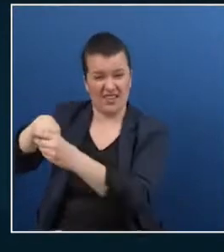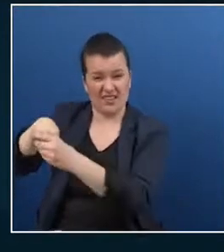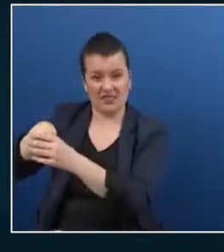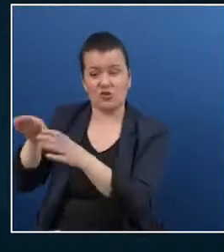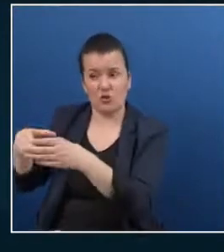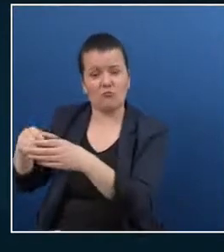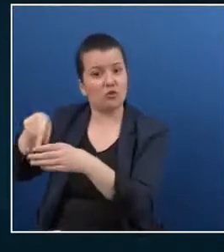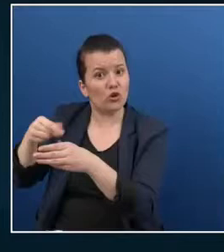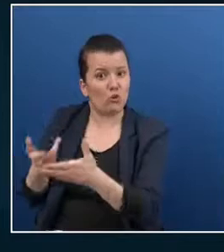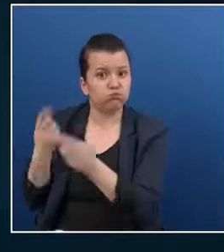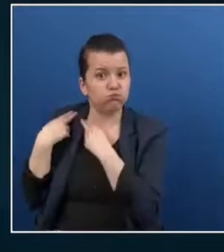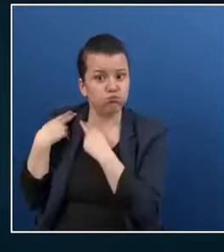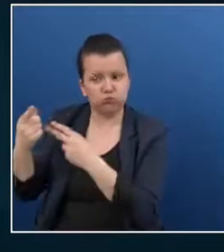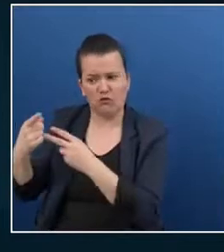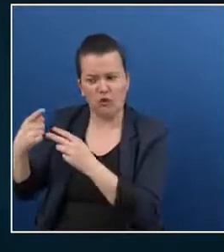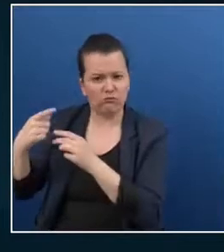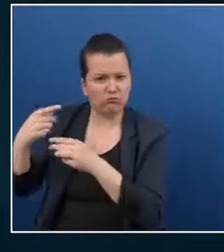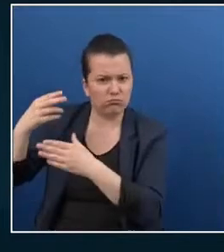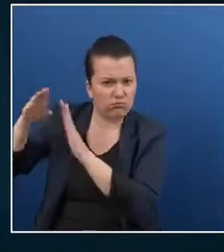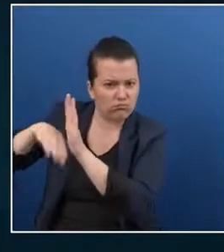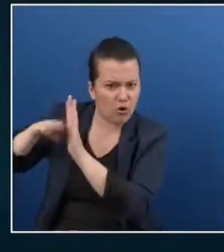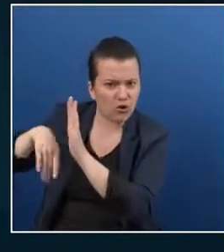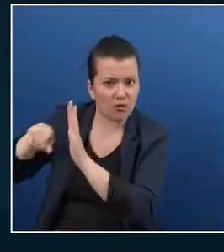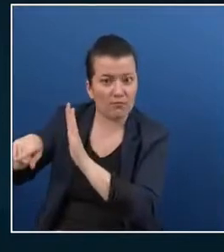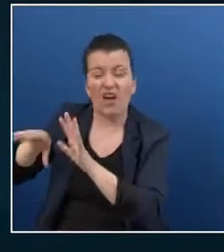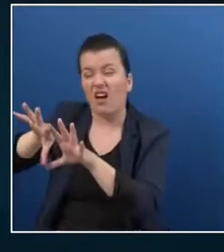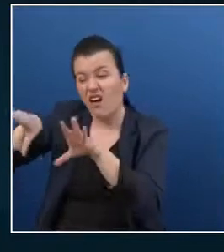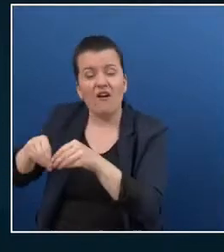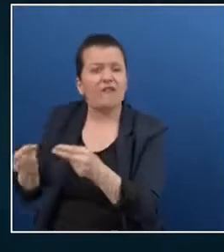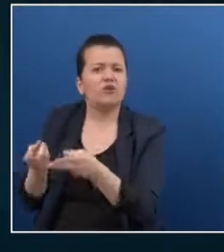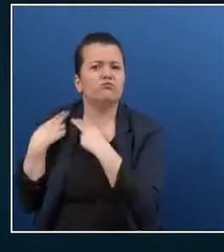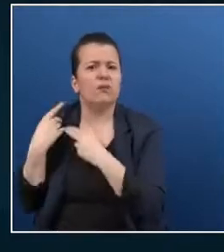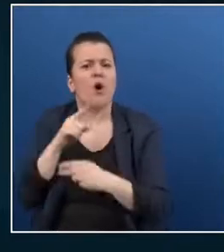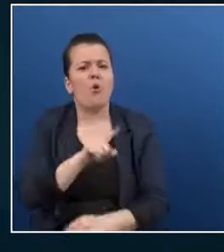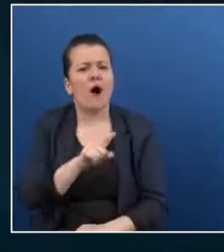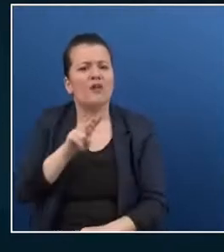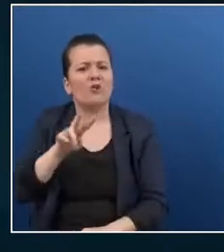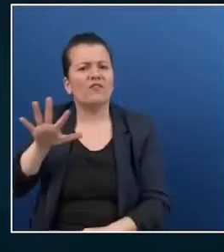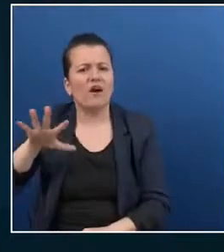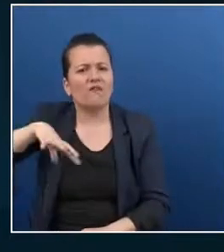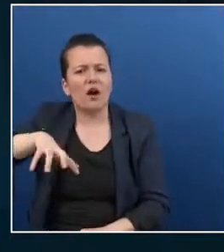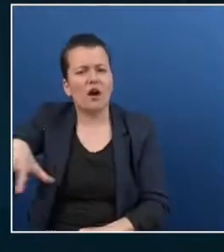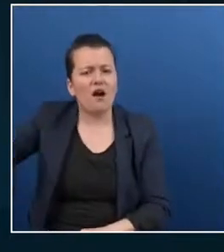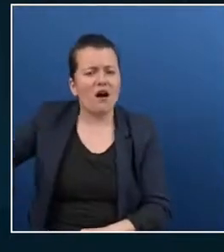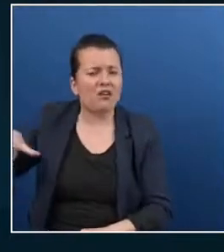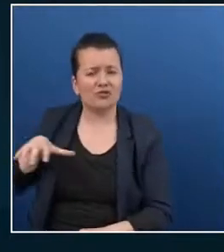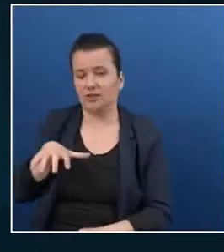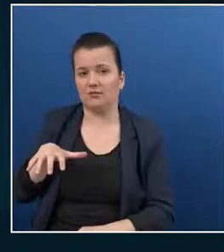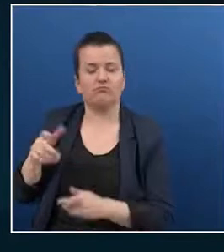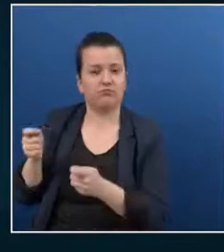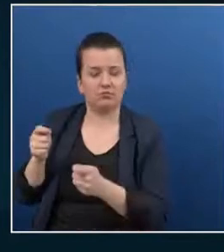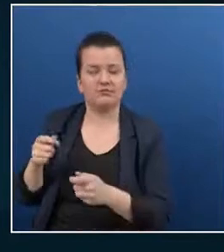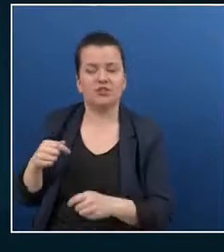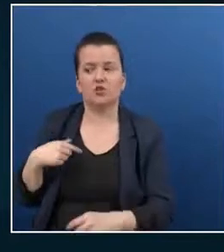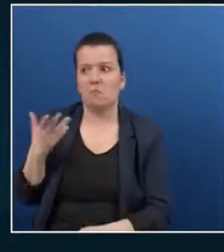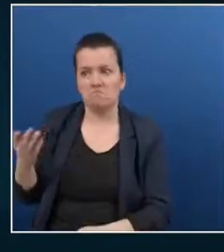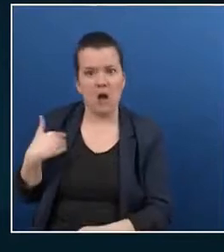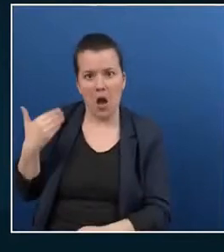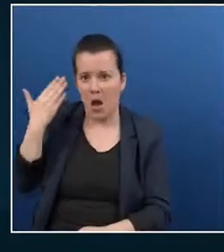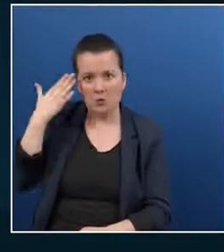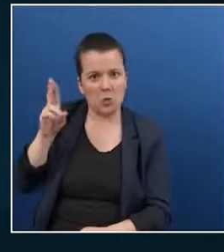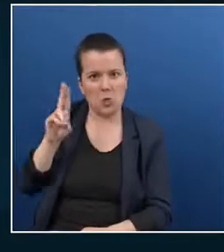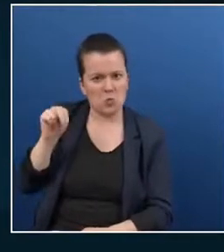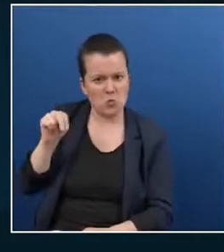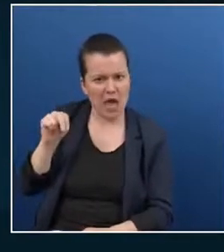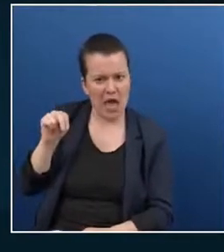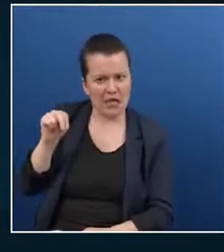she operated in 125 countries. This is another organization that I, to be honest, had not heard of. And once